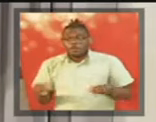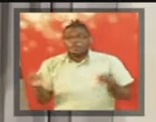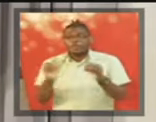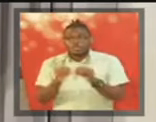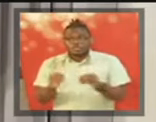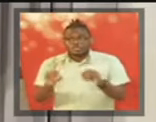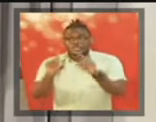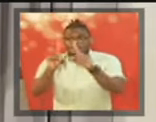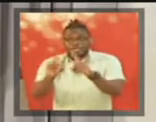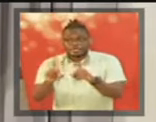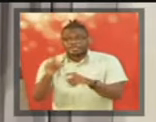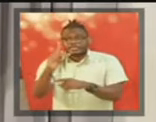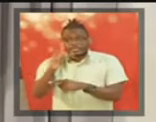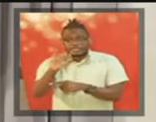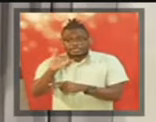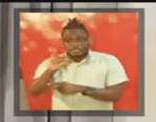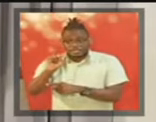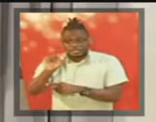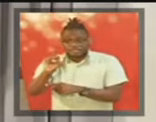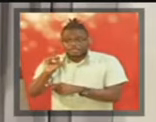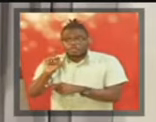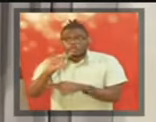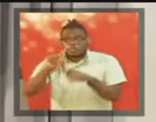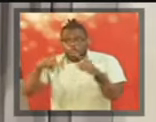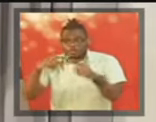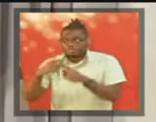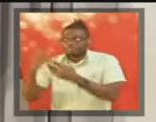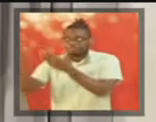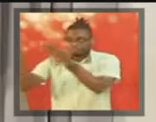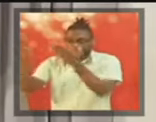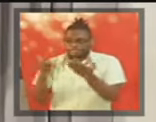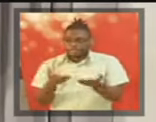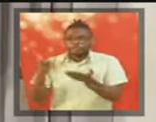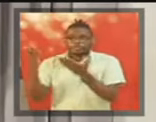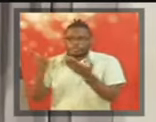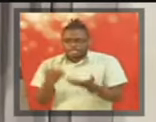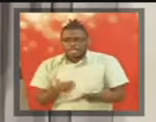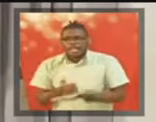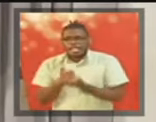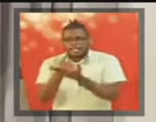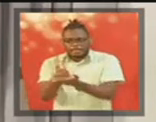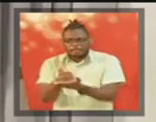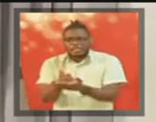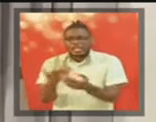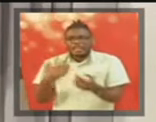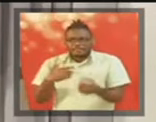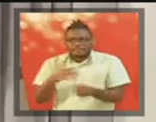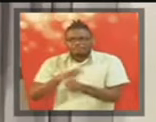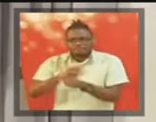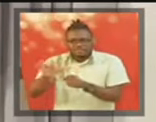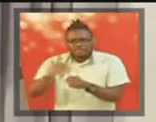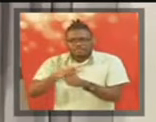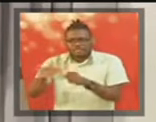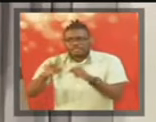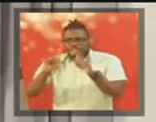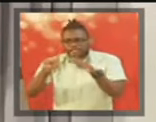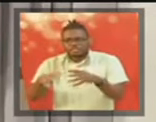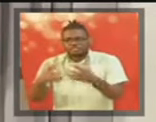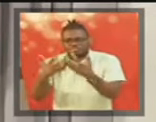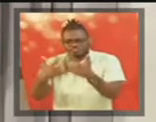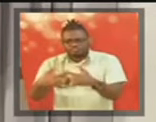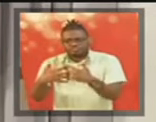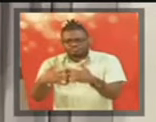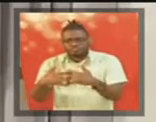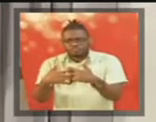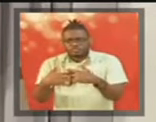can be used in short order once they come in. So that will boost our system to be able to test. So based on those figures, of course, everything is